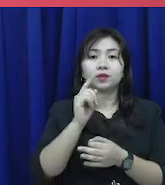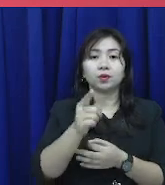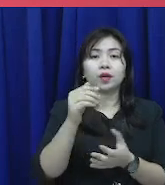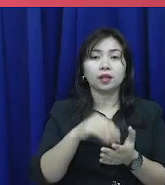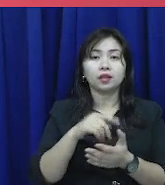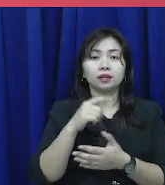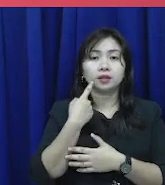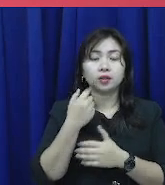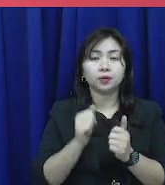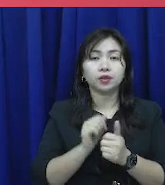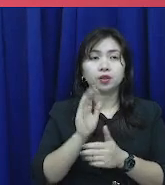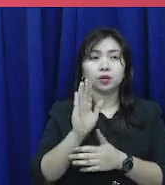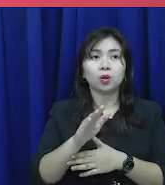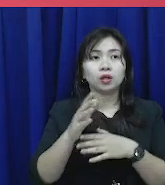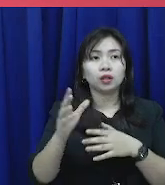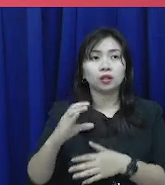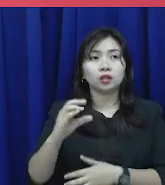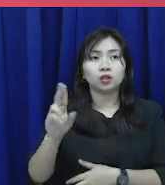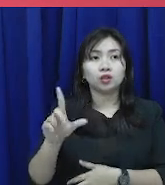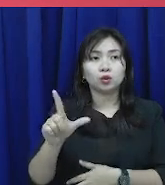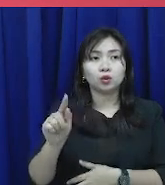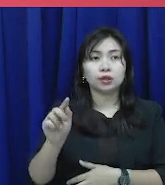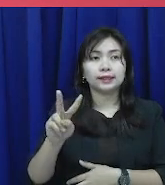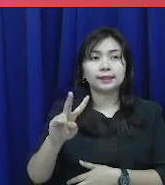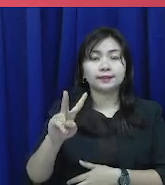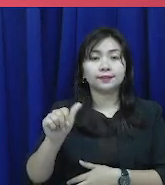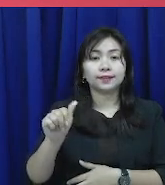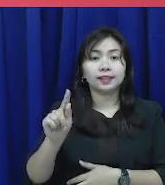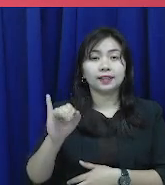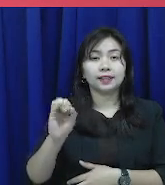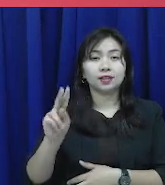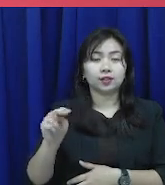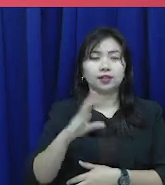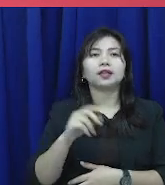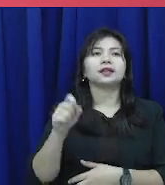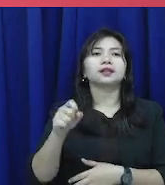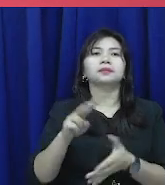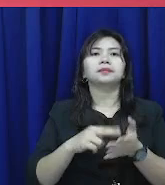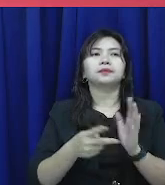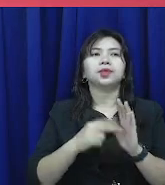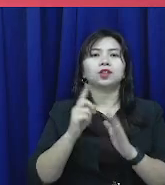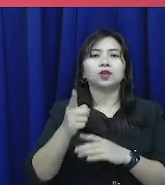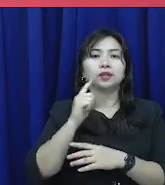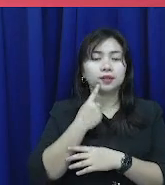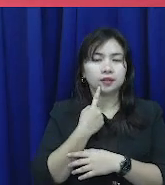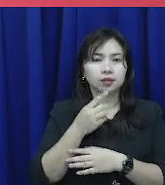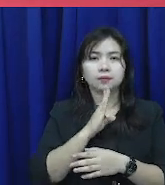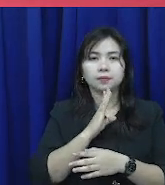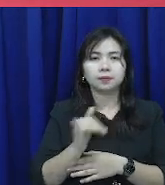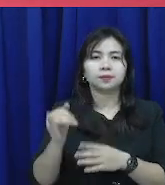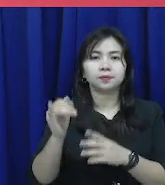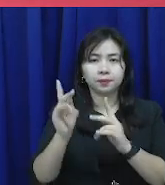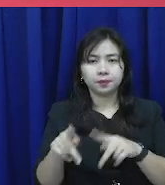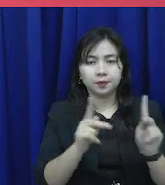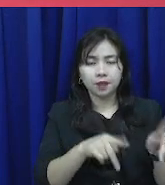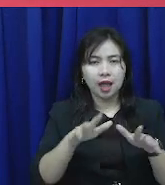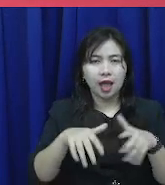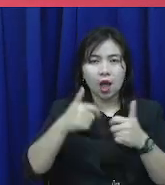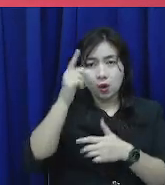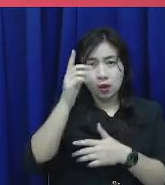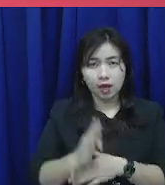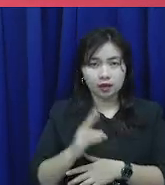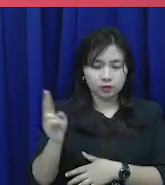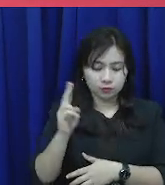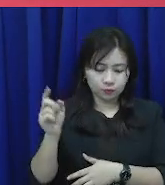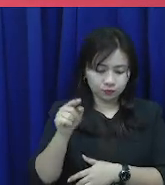you're serious with your cultivation it means you're serious of being prepared kung paano ka gagamitin ang Panginoon sa ating Ministry sa ating